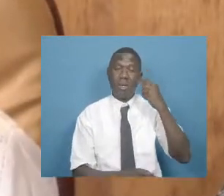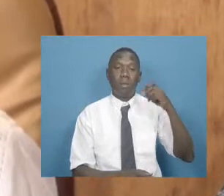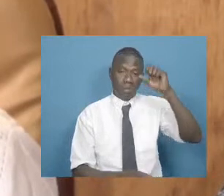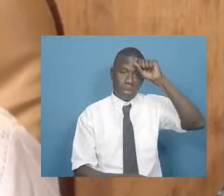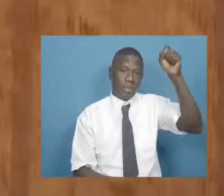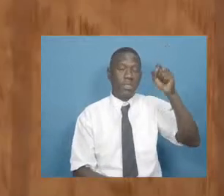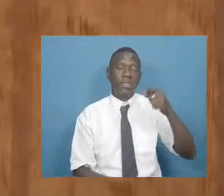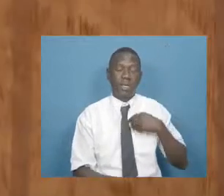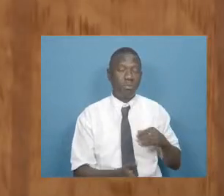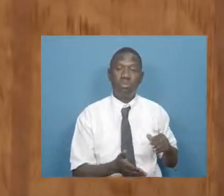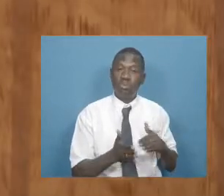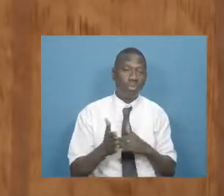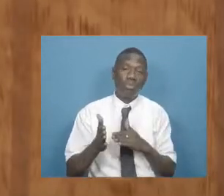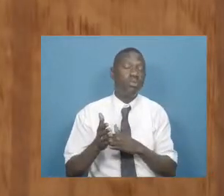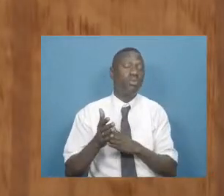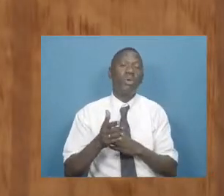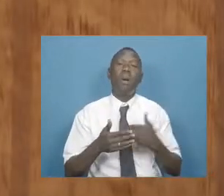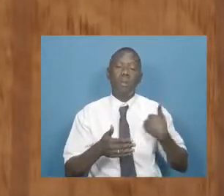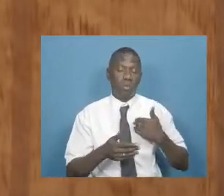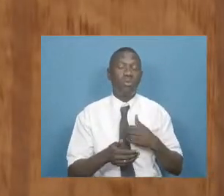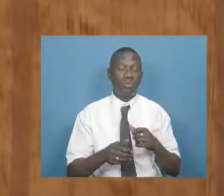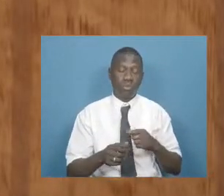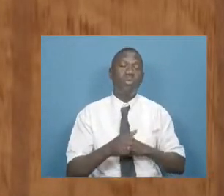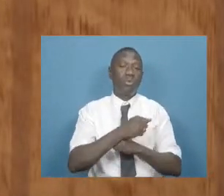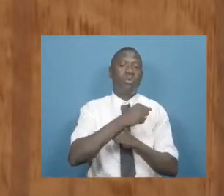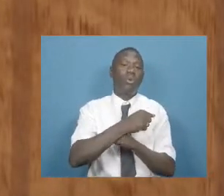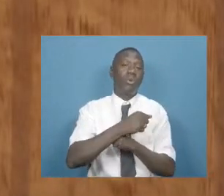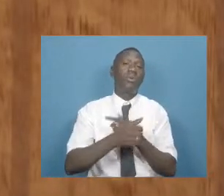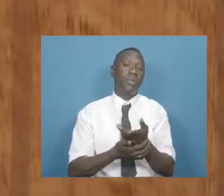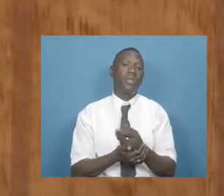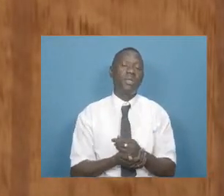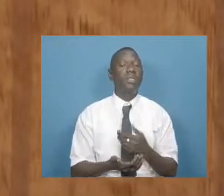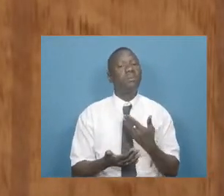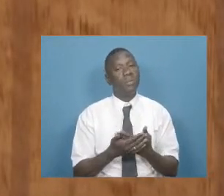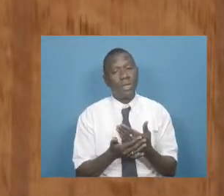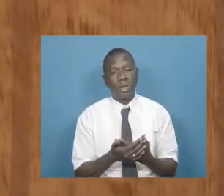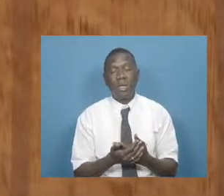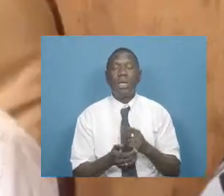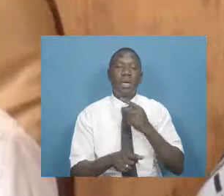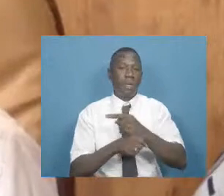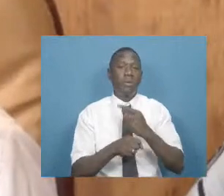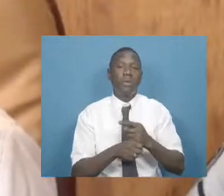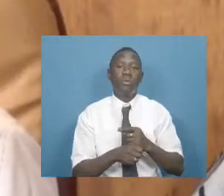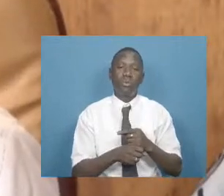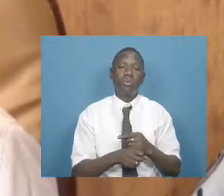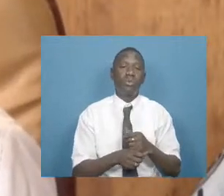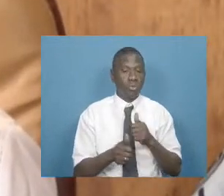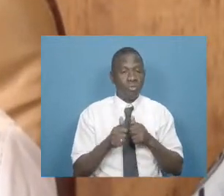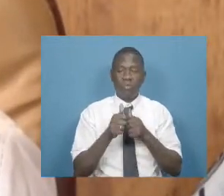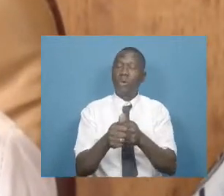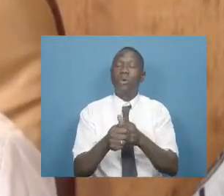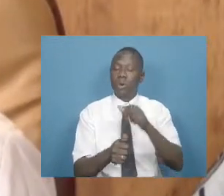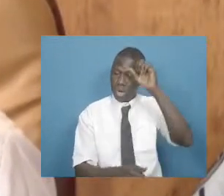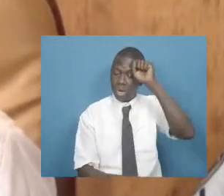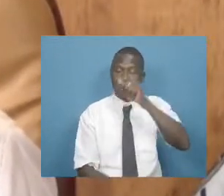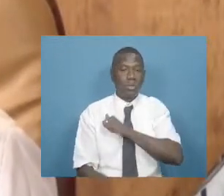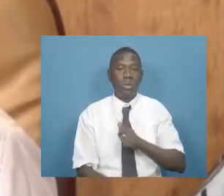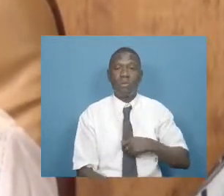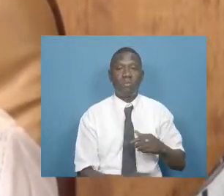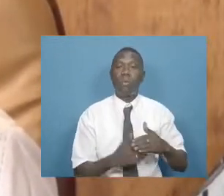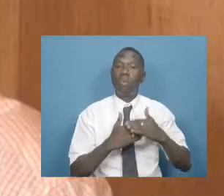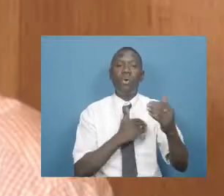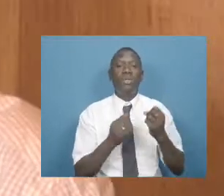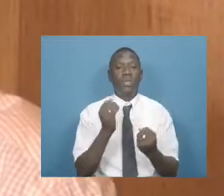heart. He called on Gambians to always rally behind President Barrow for more development, saying Barrow is a president